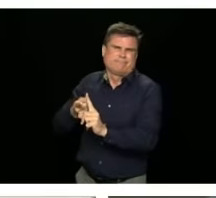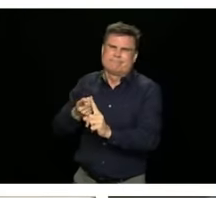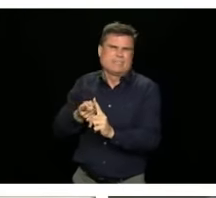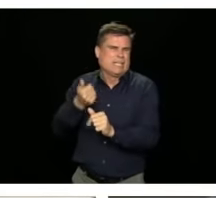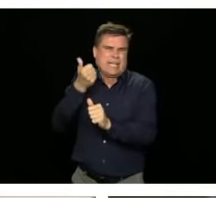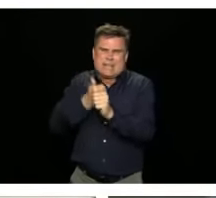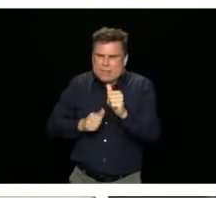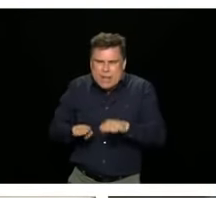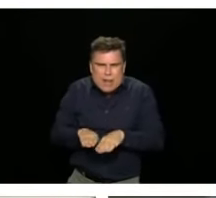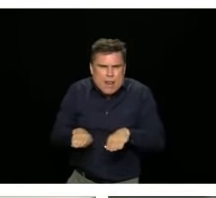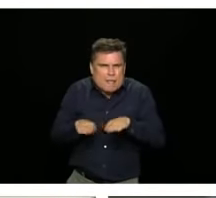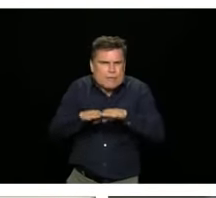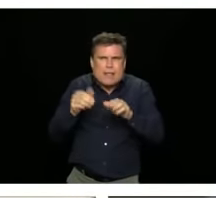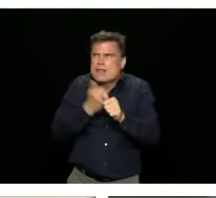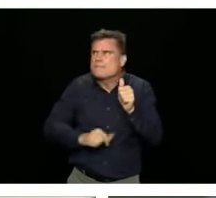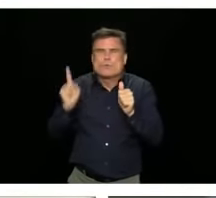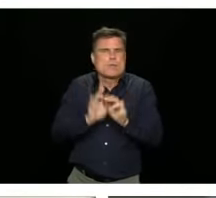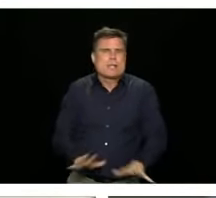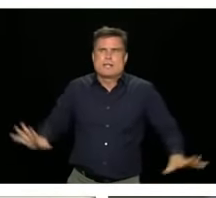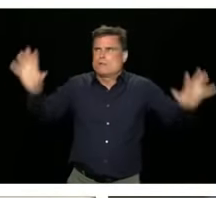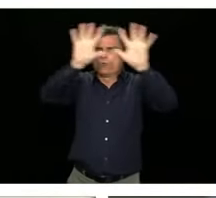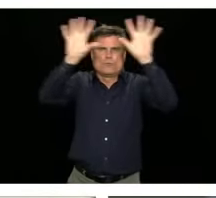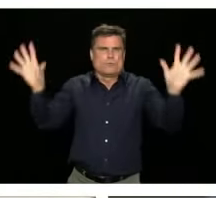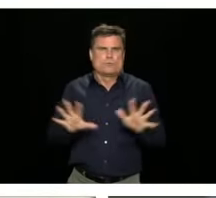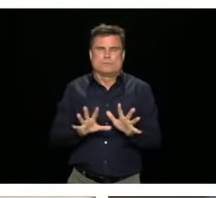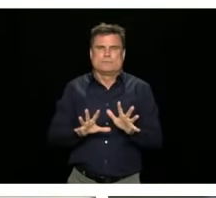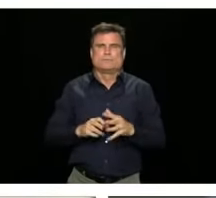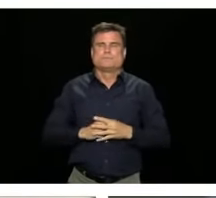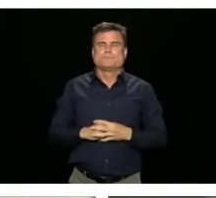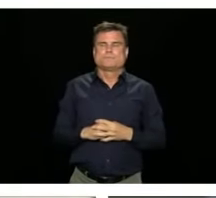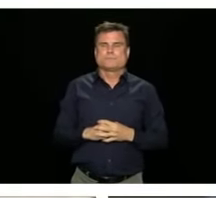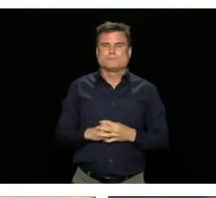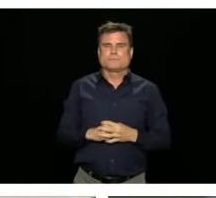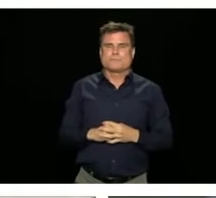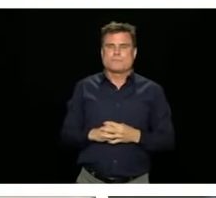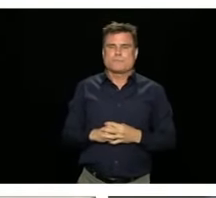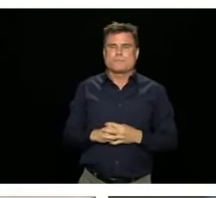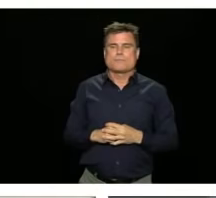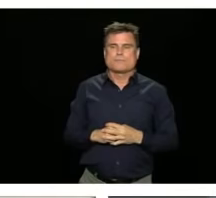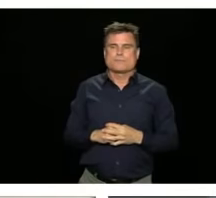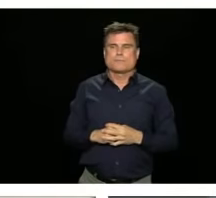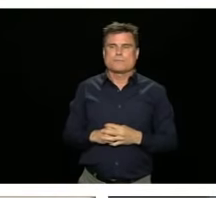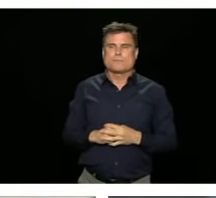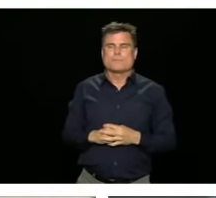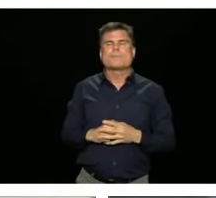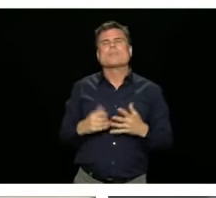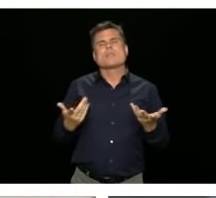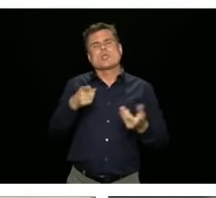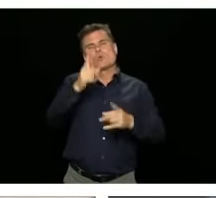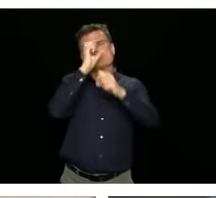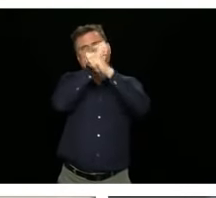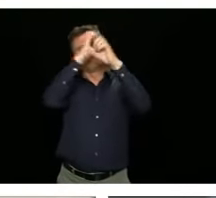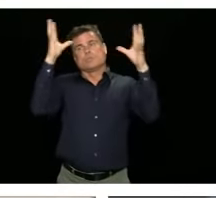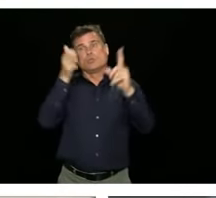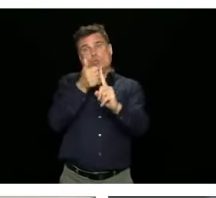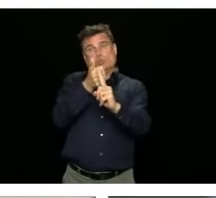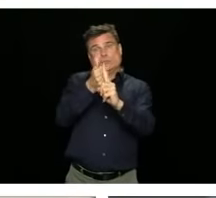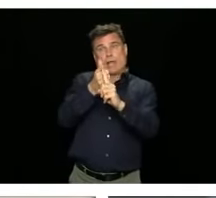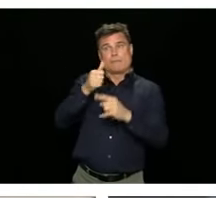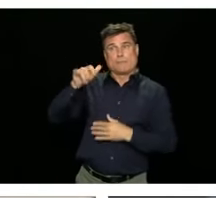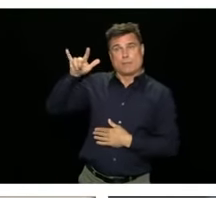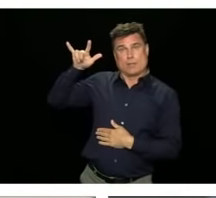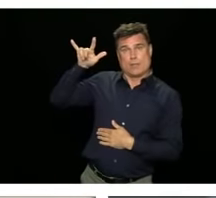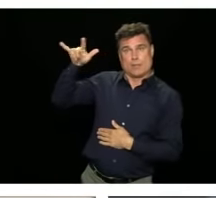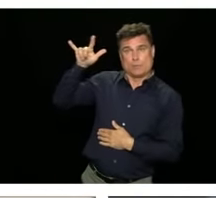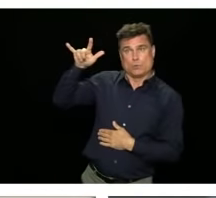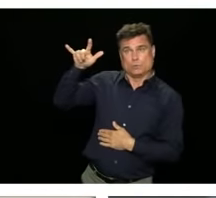active racist behavior is the same as walking fast on the conveyor belt because